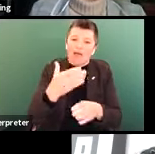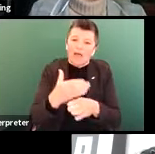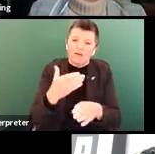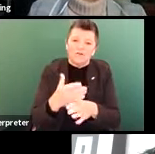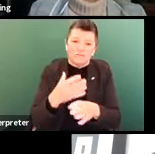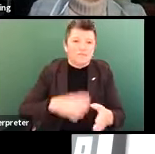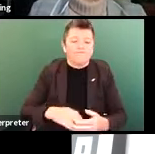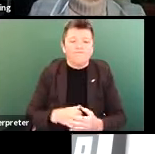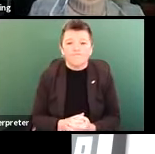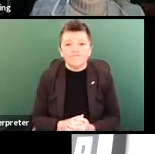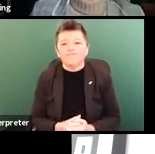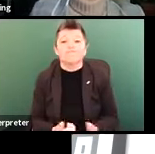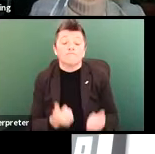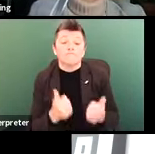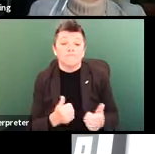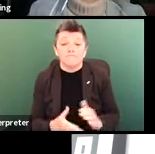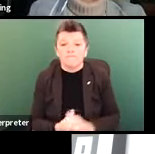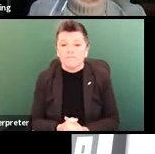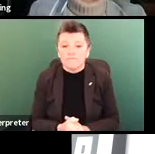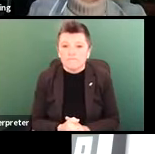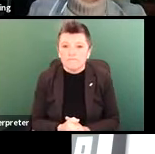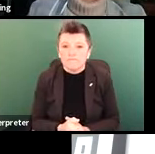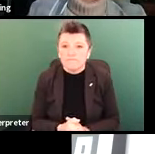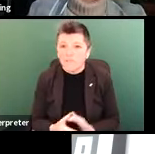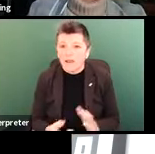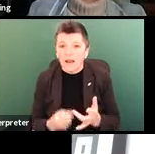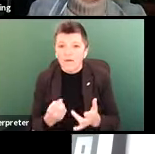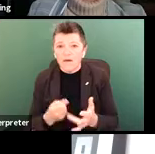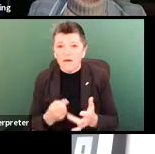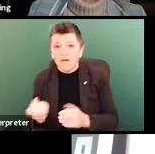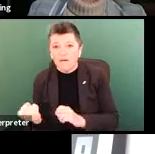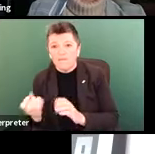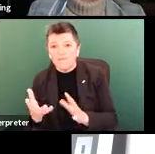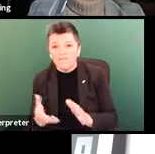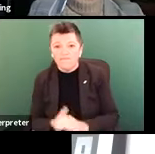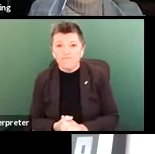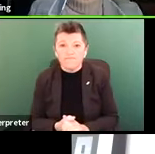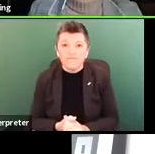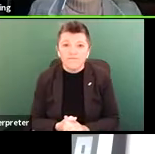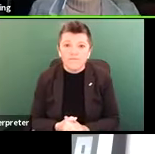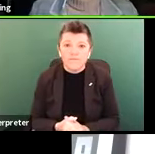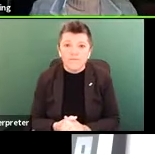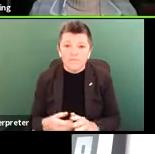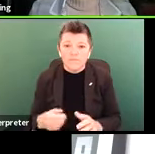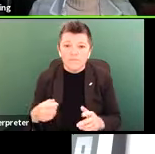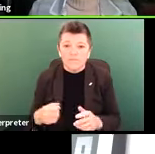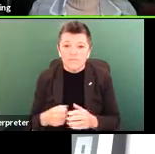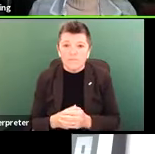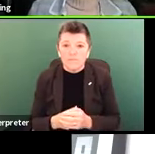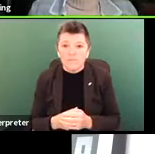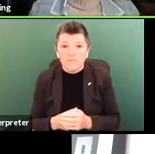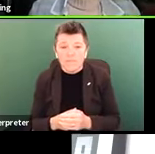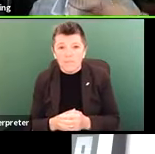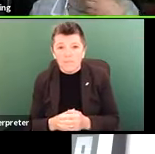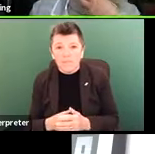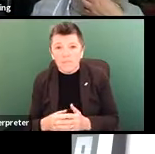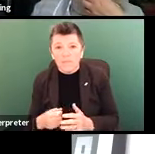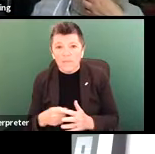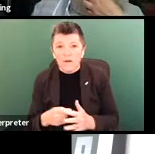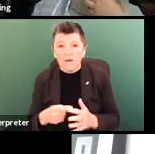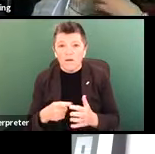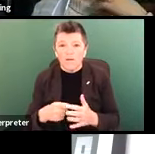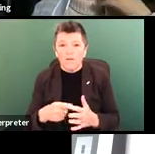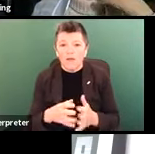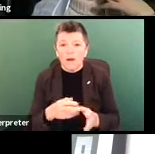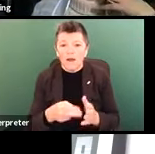Good. Anyone want to speak on it? Yeah, Kwang-Yeong, yeah. want to speak? Oh, yes. I think